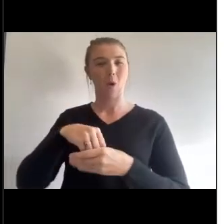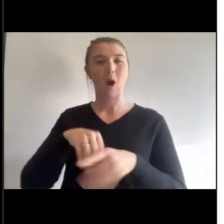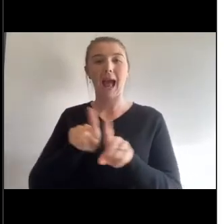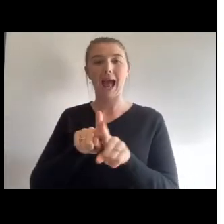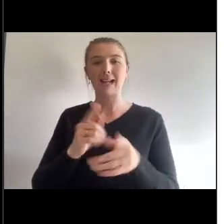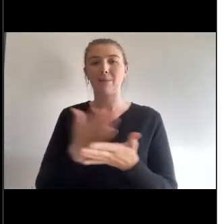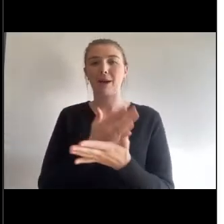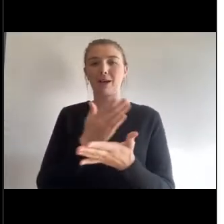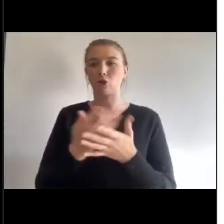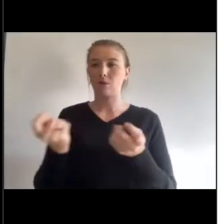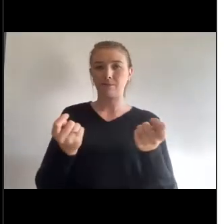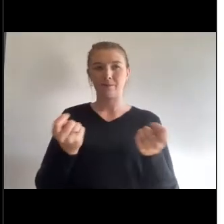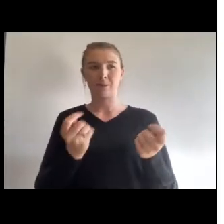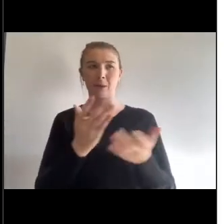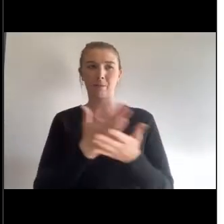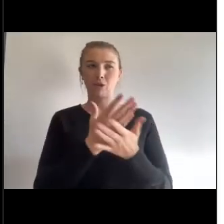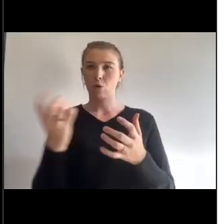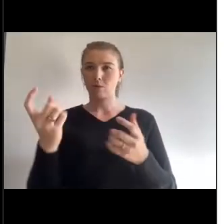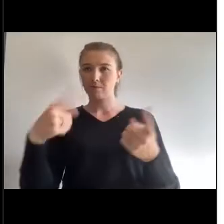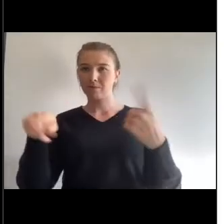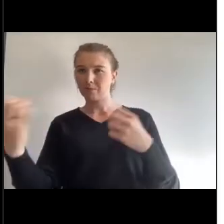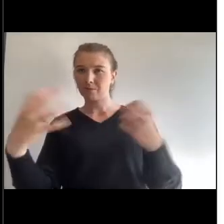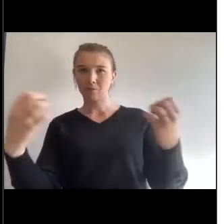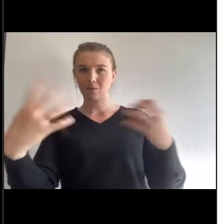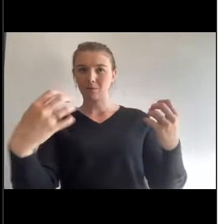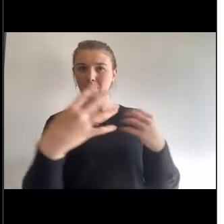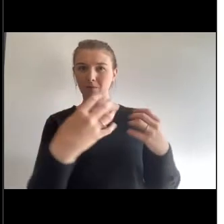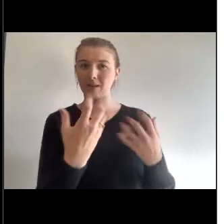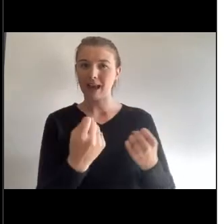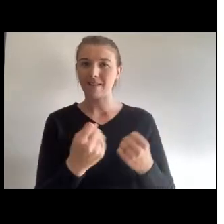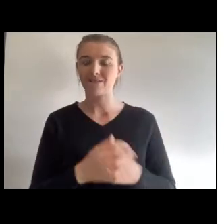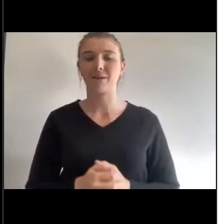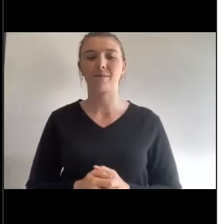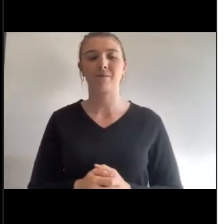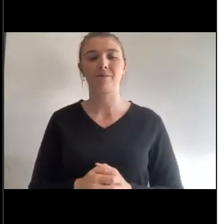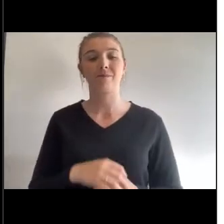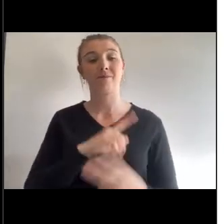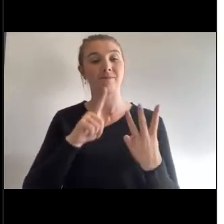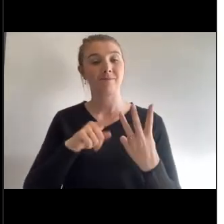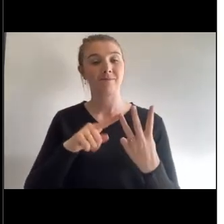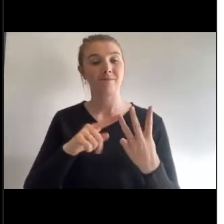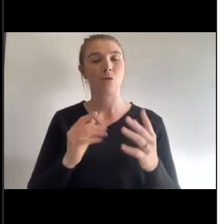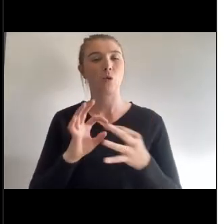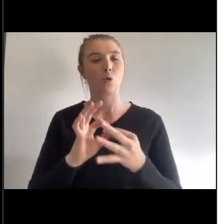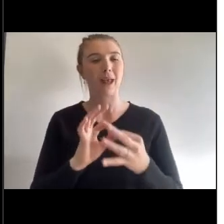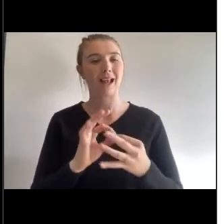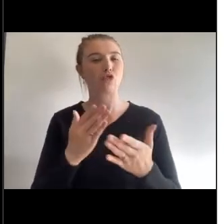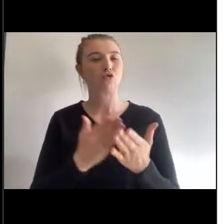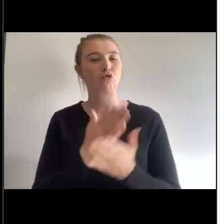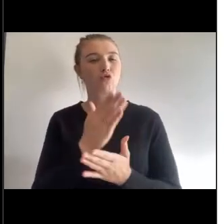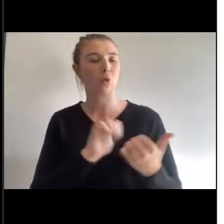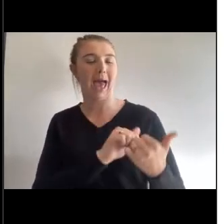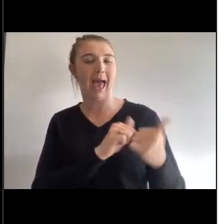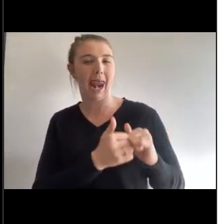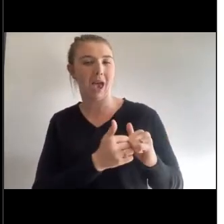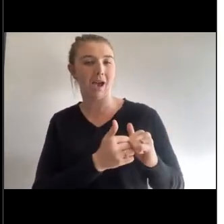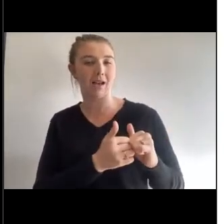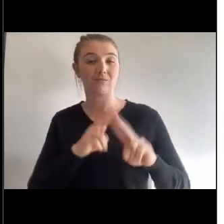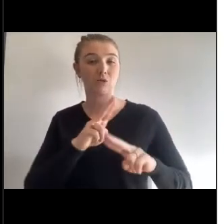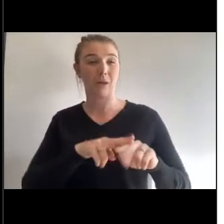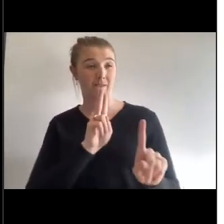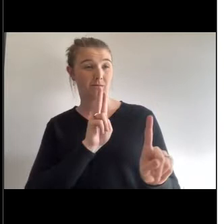through allyship and challenge. Being an ally, not letting inappropriate or disrespectful behaviour go unchallenged,